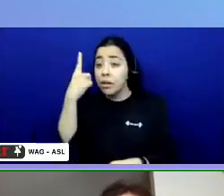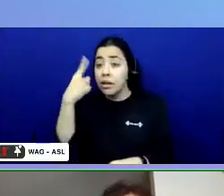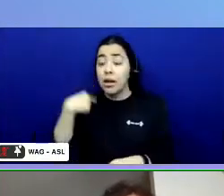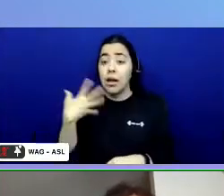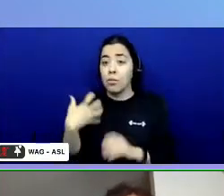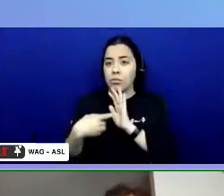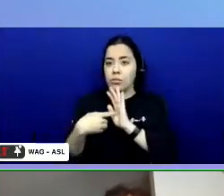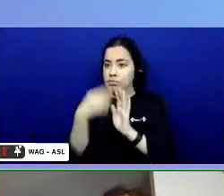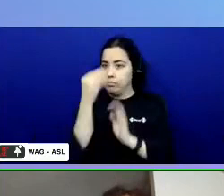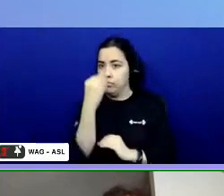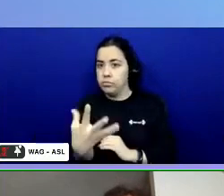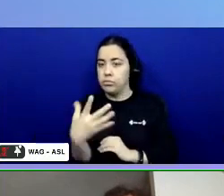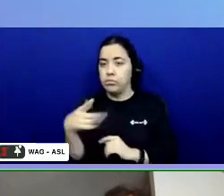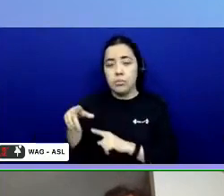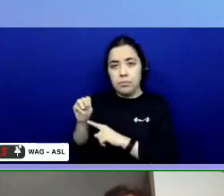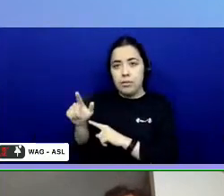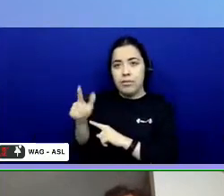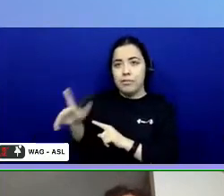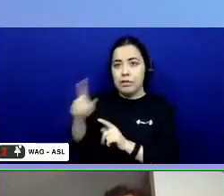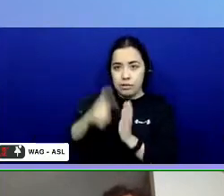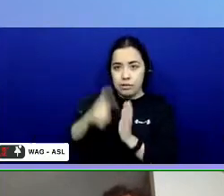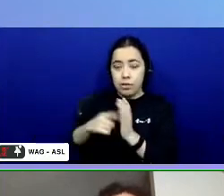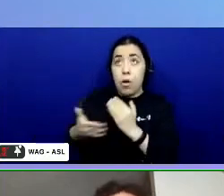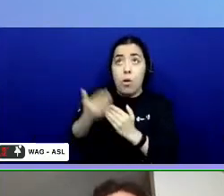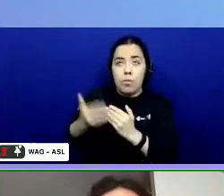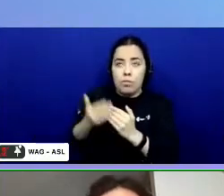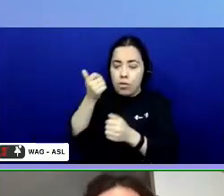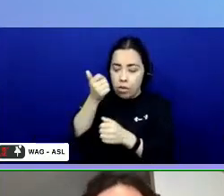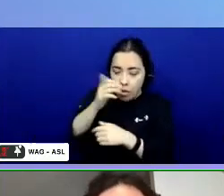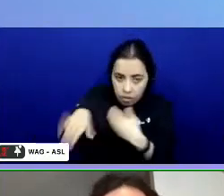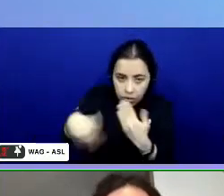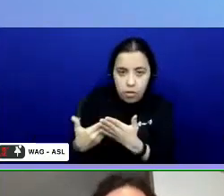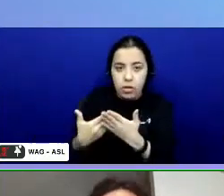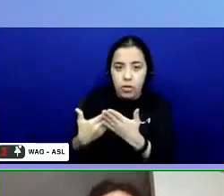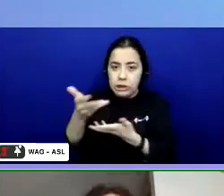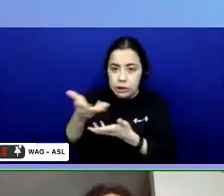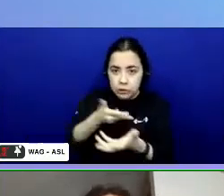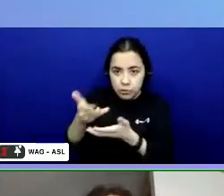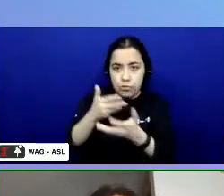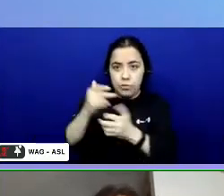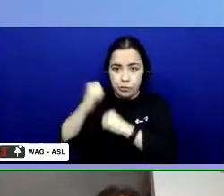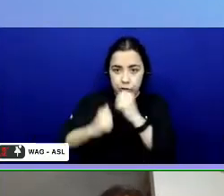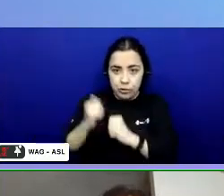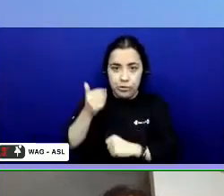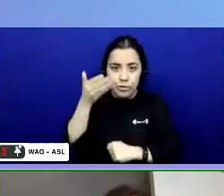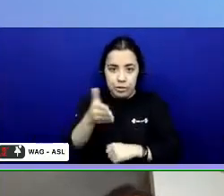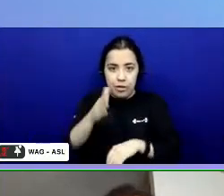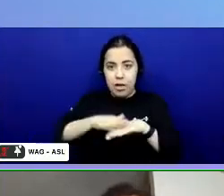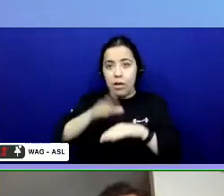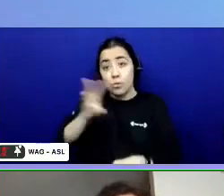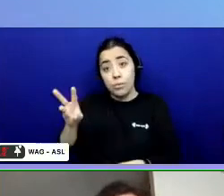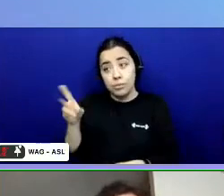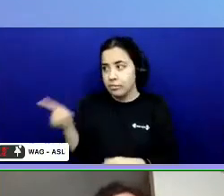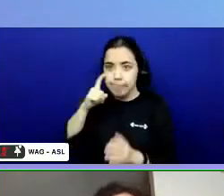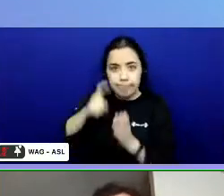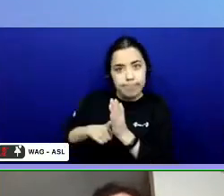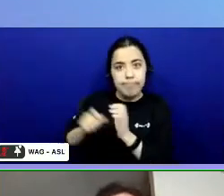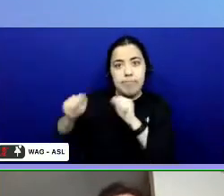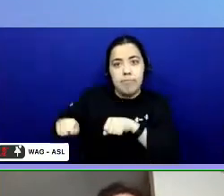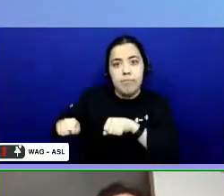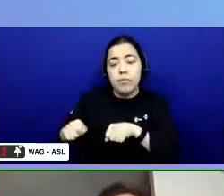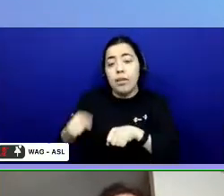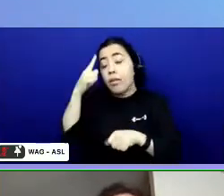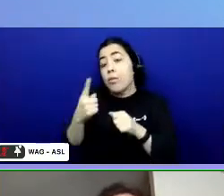our machine learning has basically identified every single interactive and structural component on this web page. But I think one of the